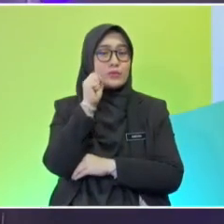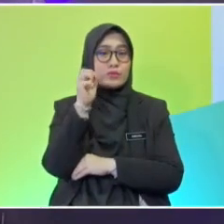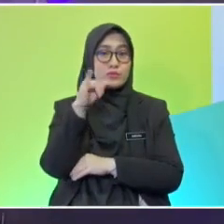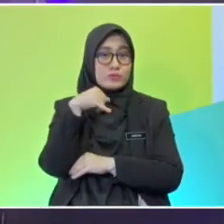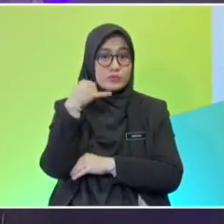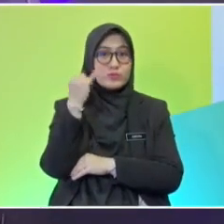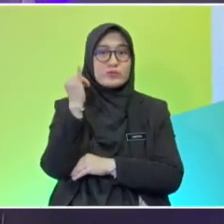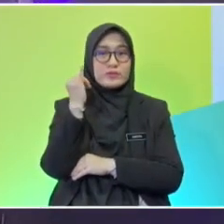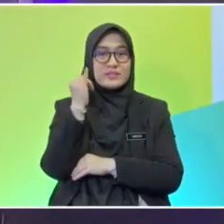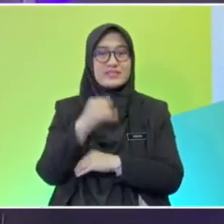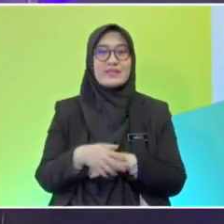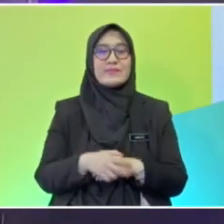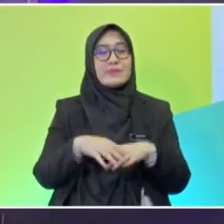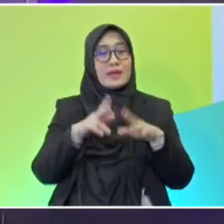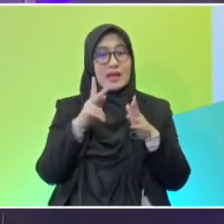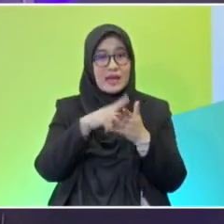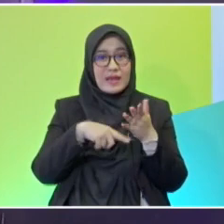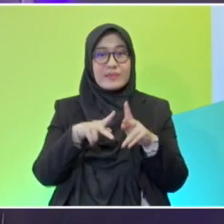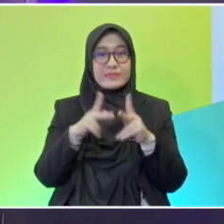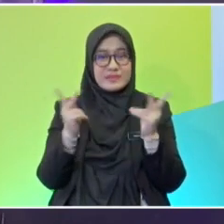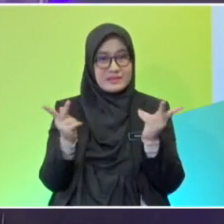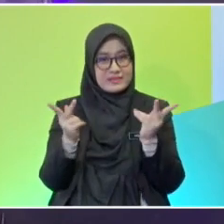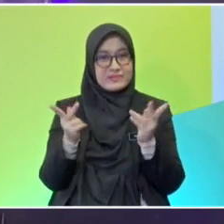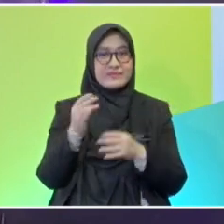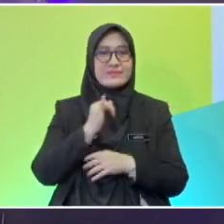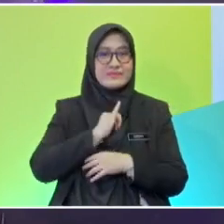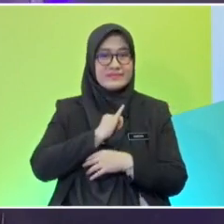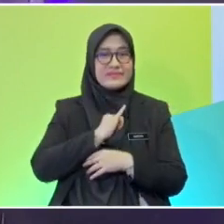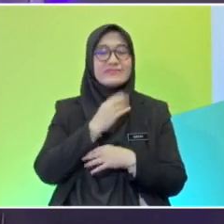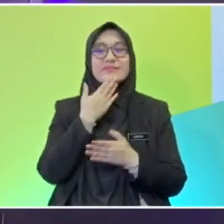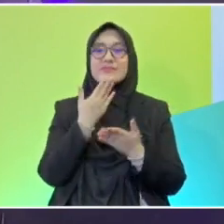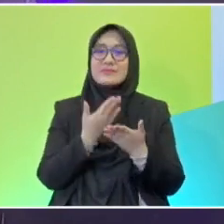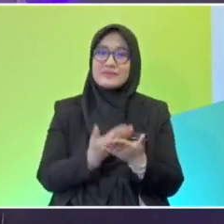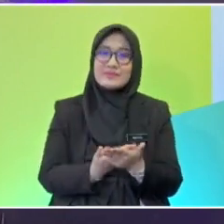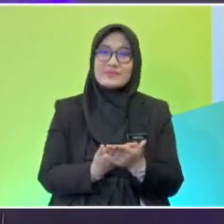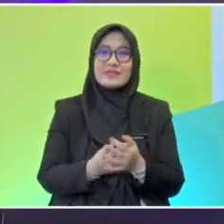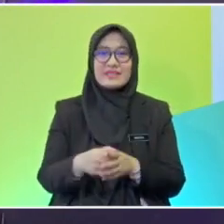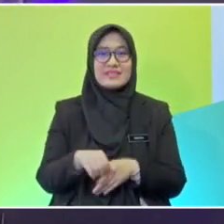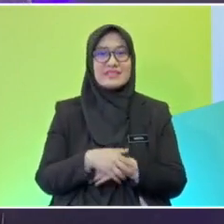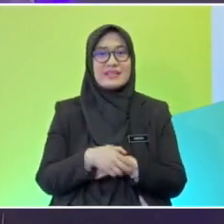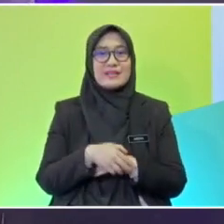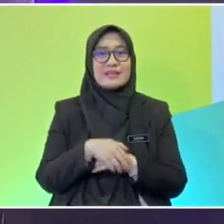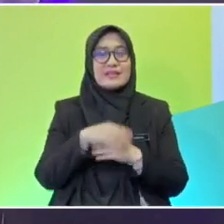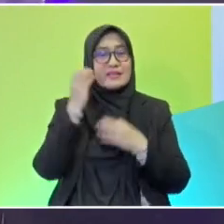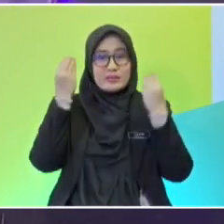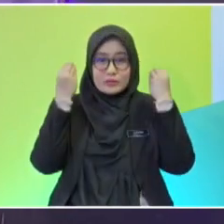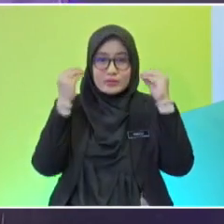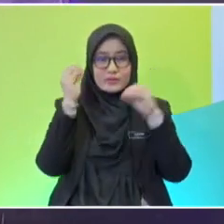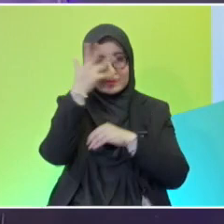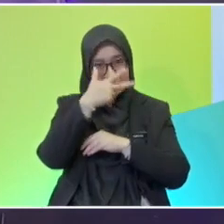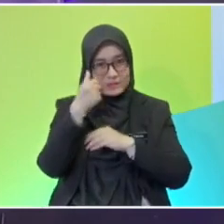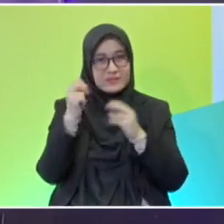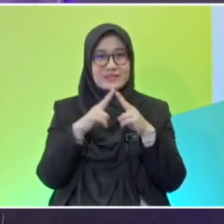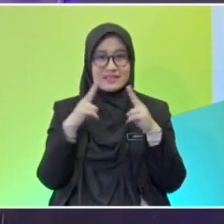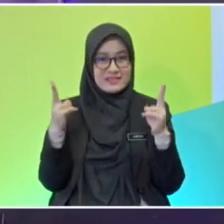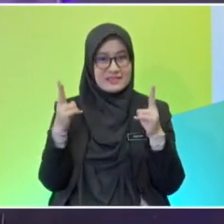How are you? Hi, Syafiqah. I'm good. How are you? I'm great, and you're looking very lovely today. Thank you. You too. Yes, thanks as well. And I'm pretty